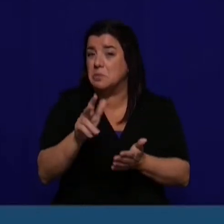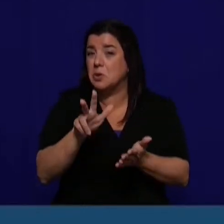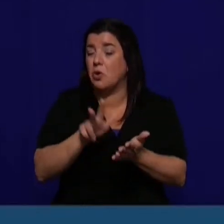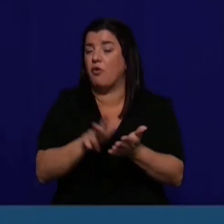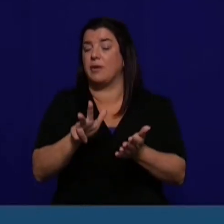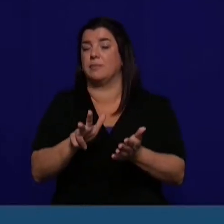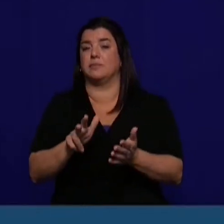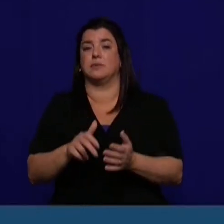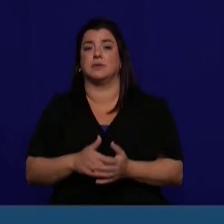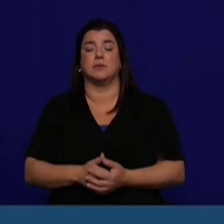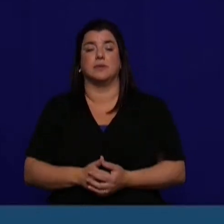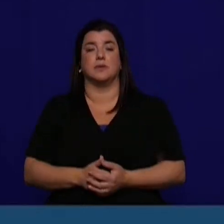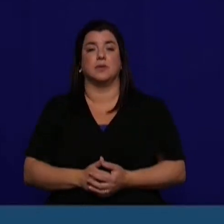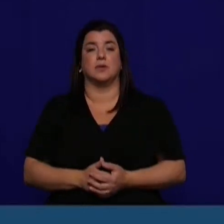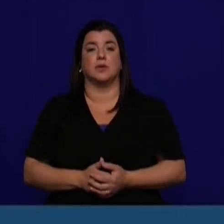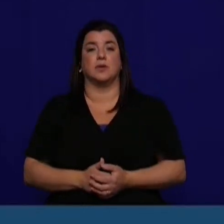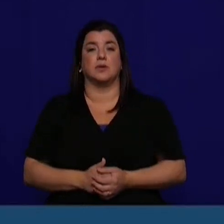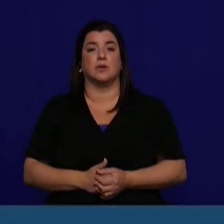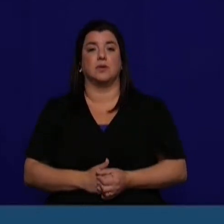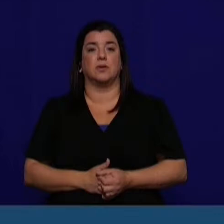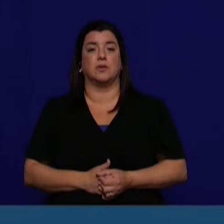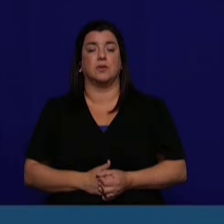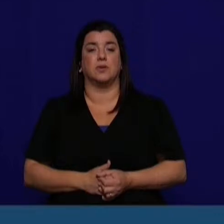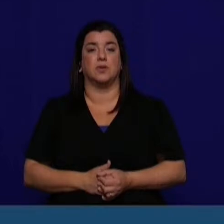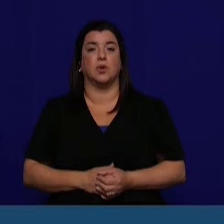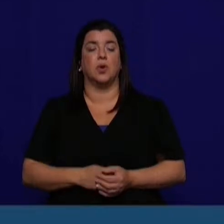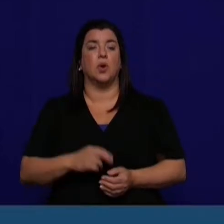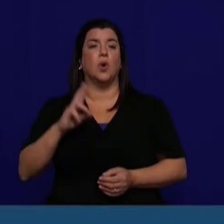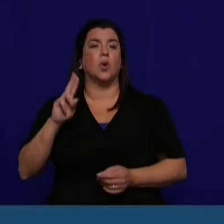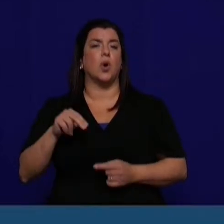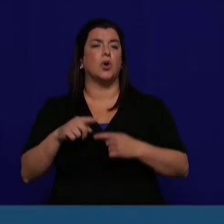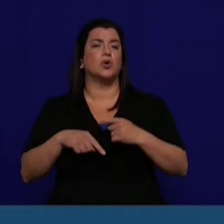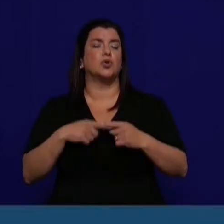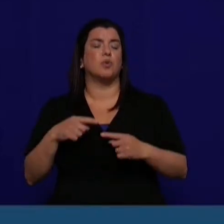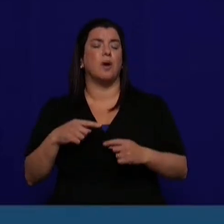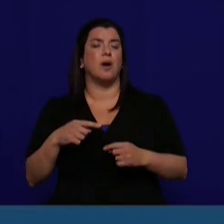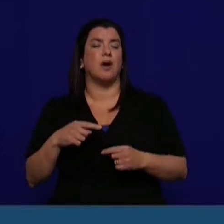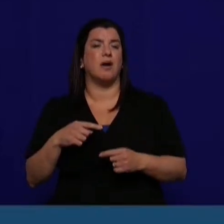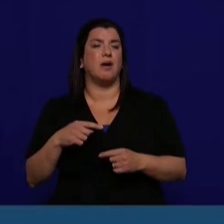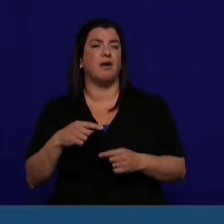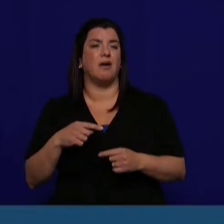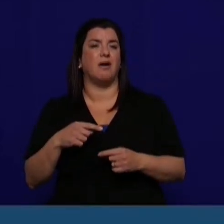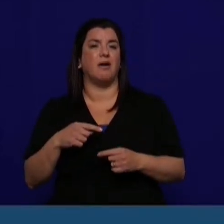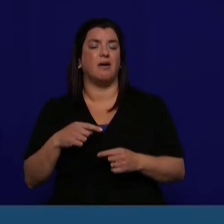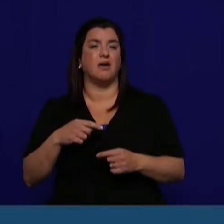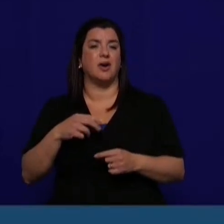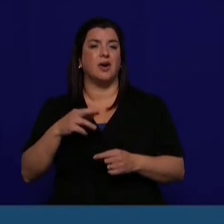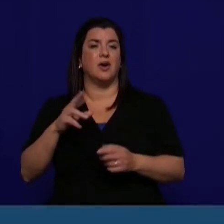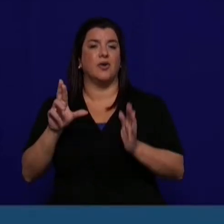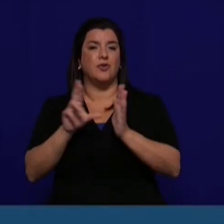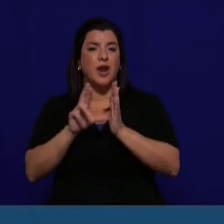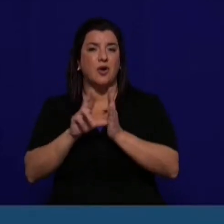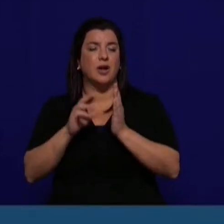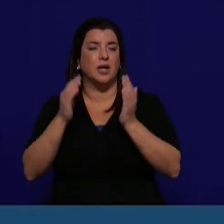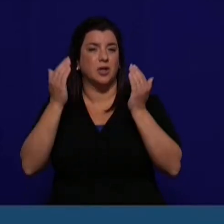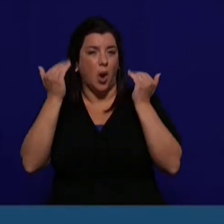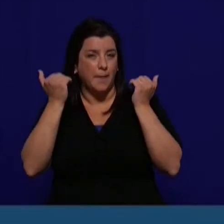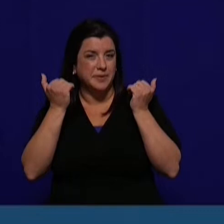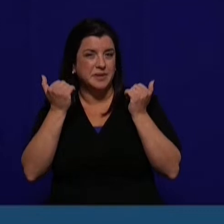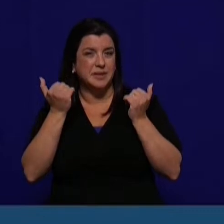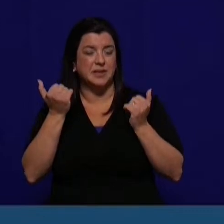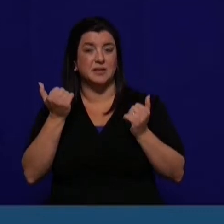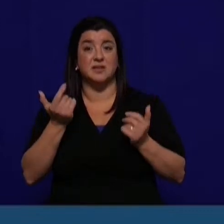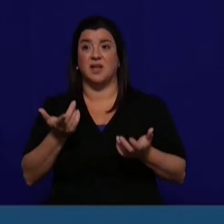how confident are you that the authorities are on top of things when it comes to enforcing household rules, given that there was an actual mass